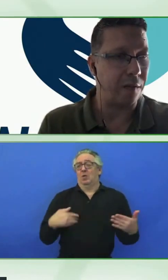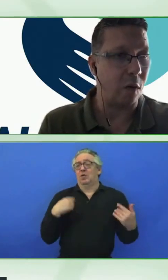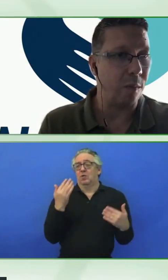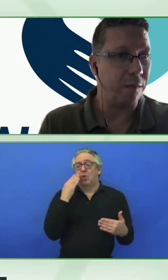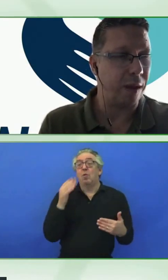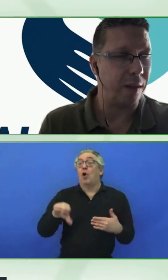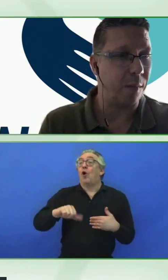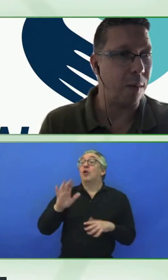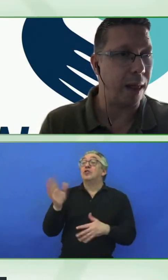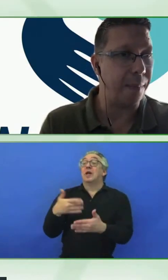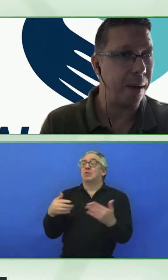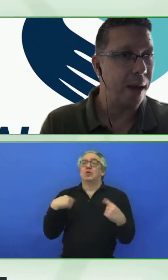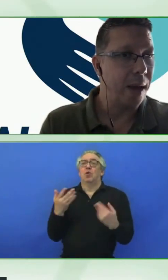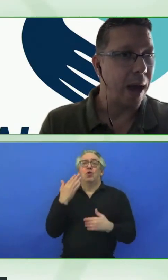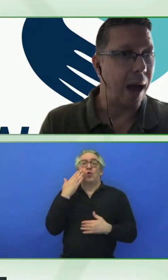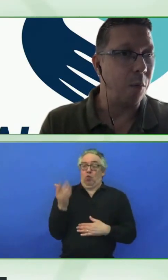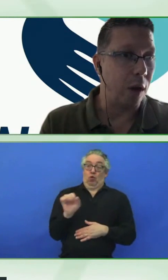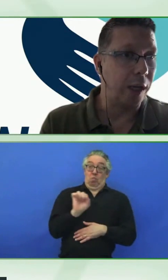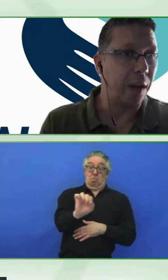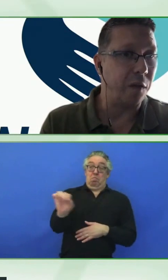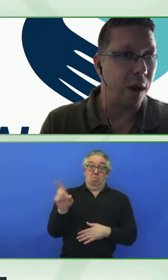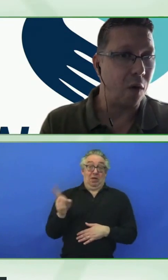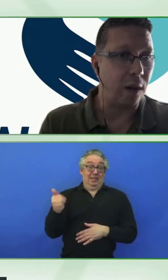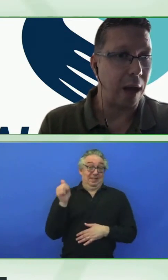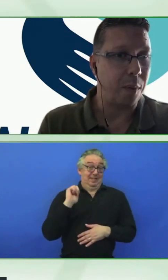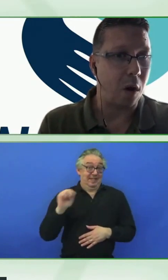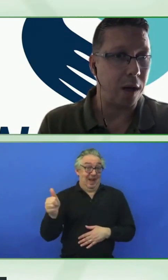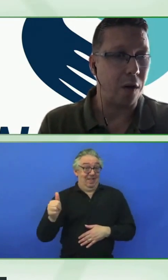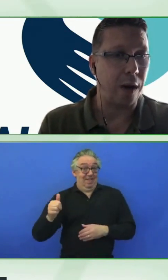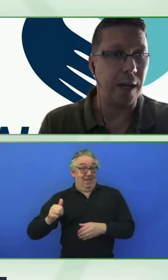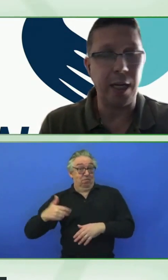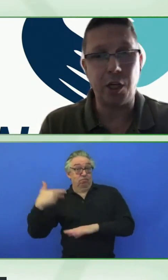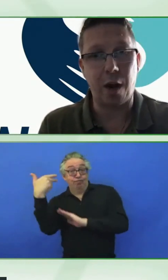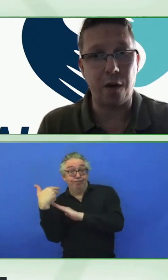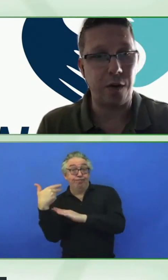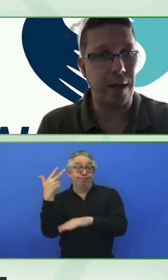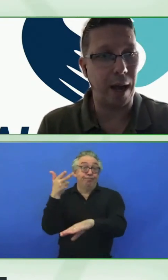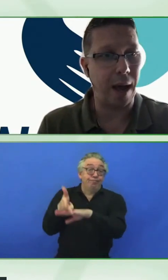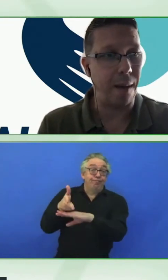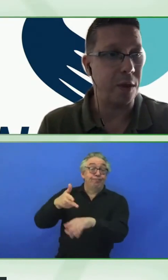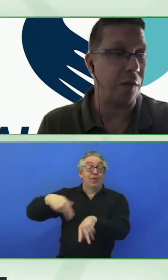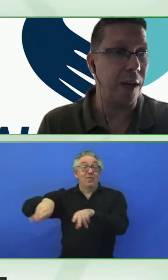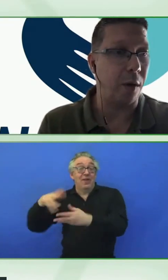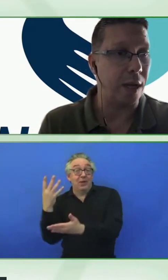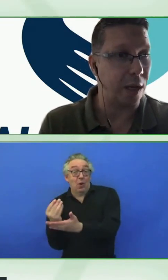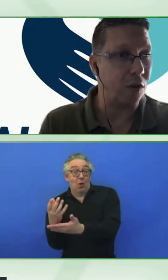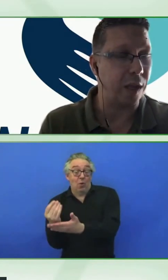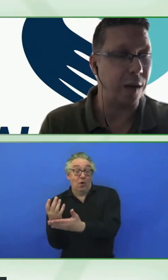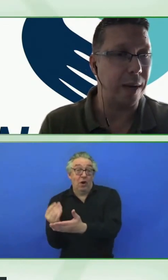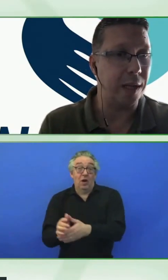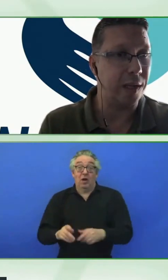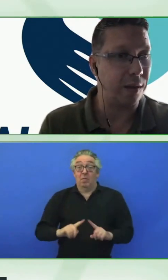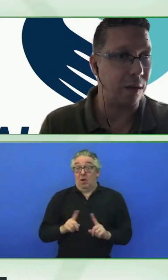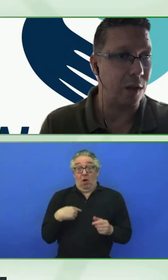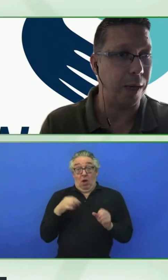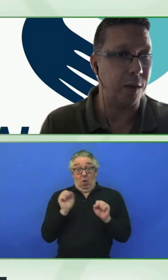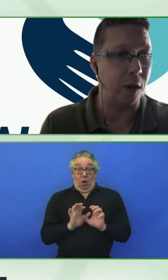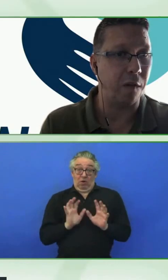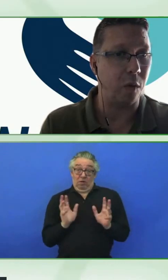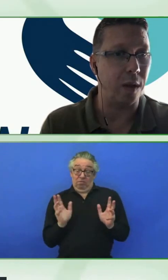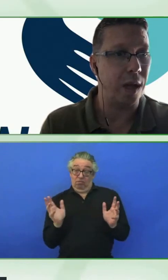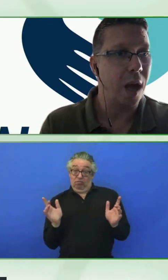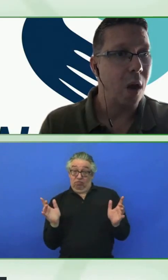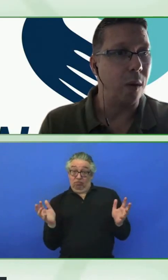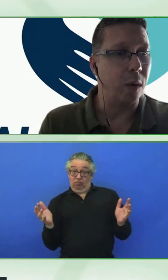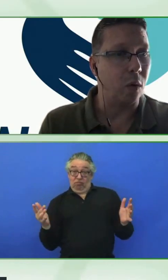on our platform via the mobile app. We're looking for a rollout partner in each territory. So if anybody is interested, please speak